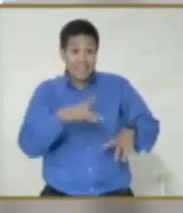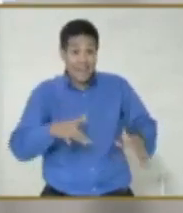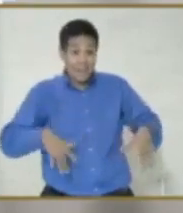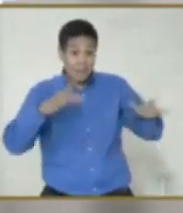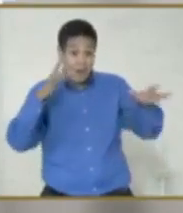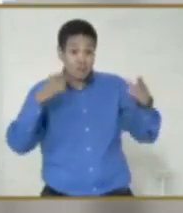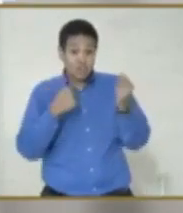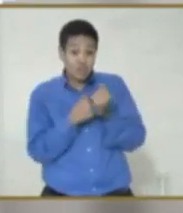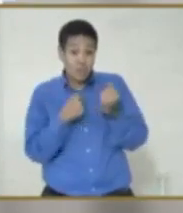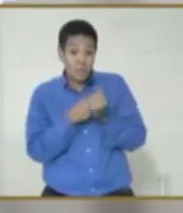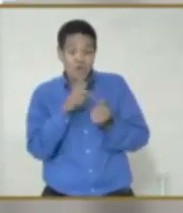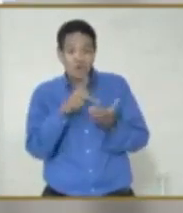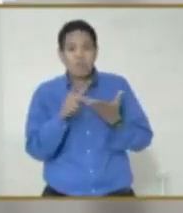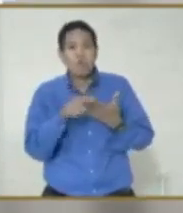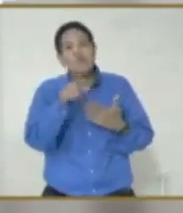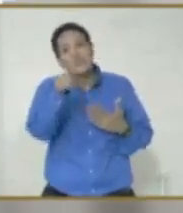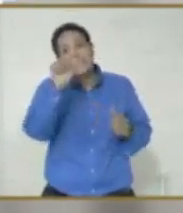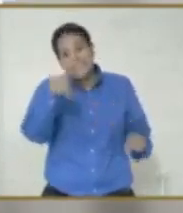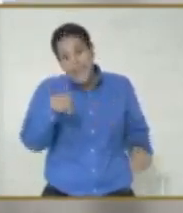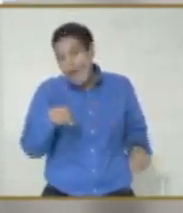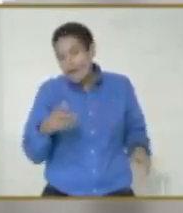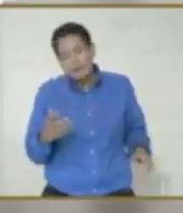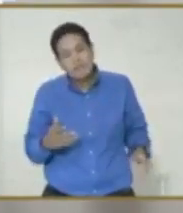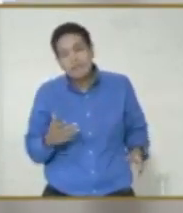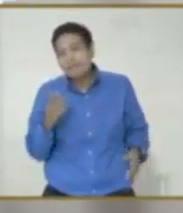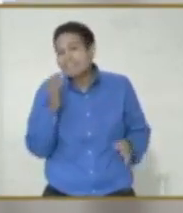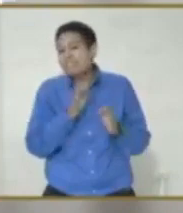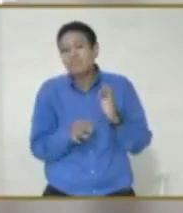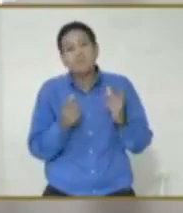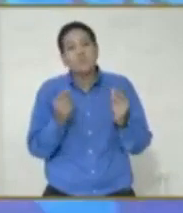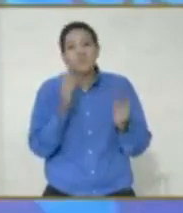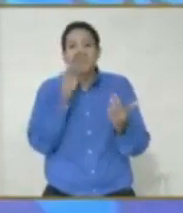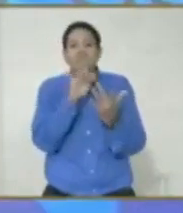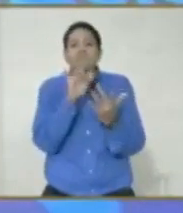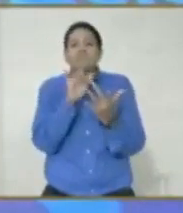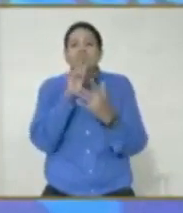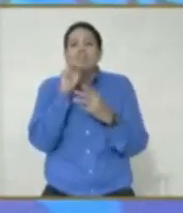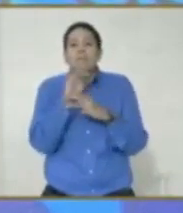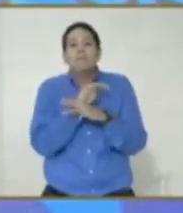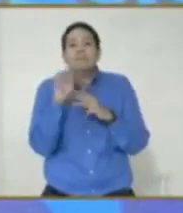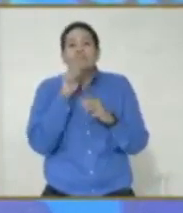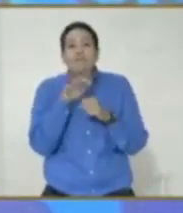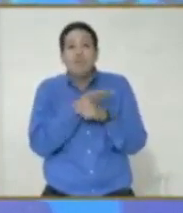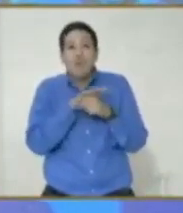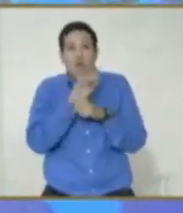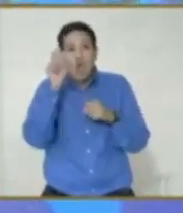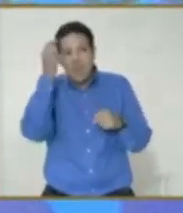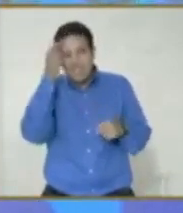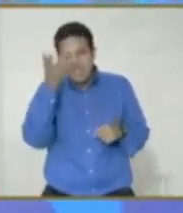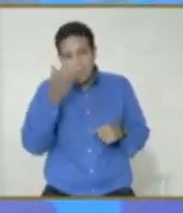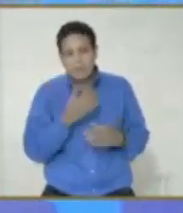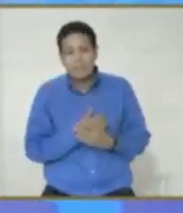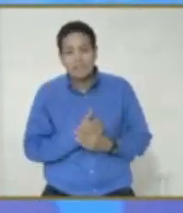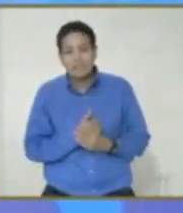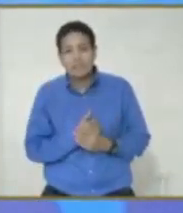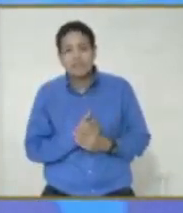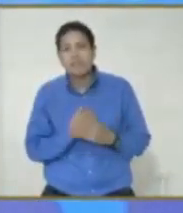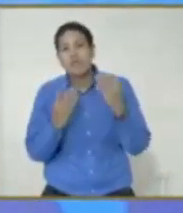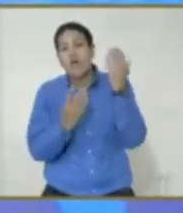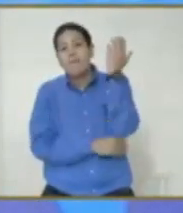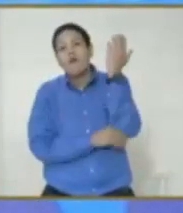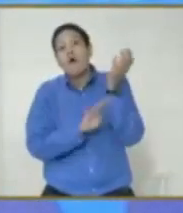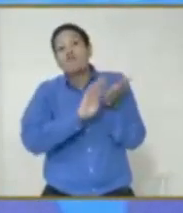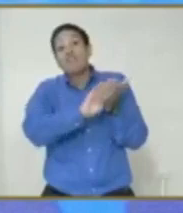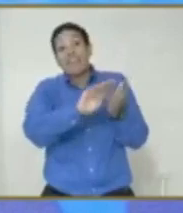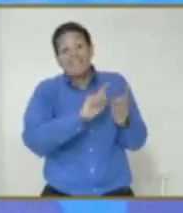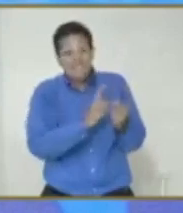program? You can. All you have to do is get in touch with the Ministry of Local Government, the Poor Relief